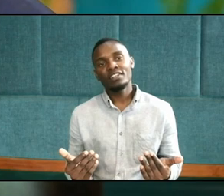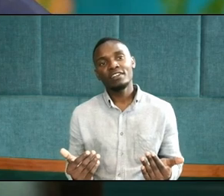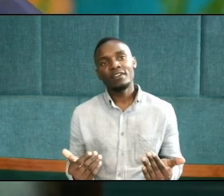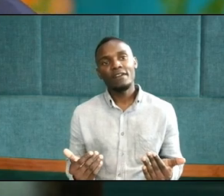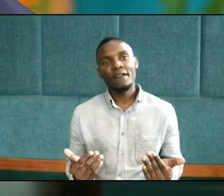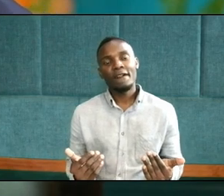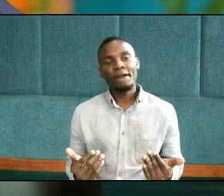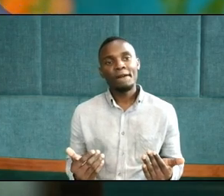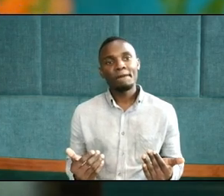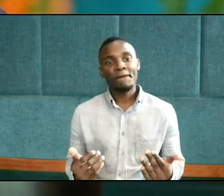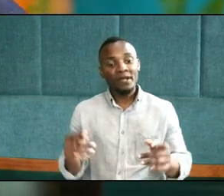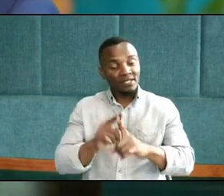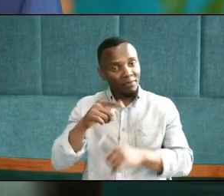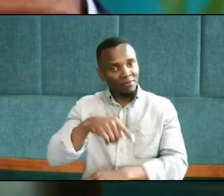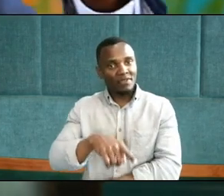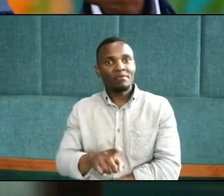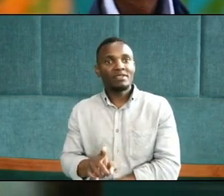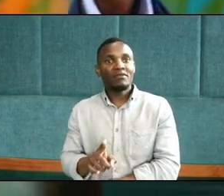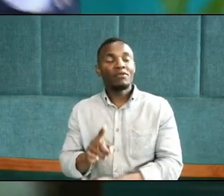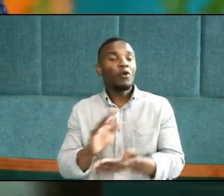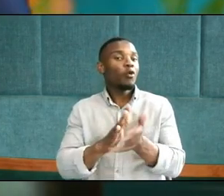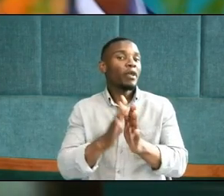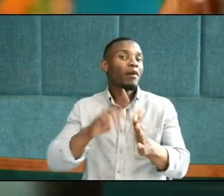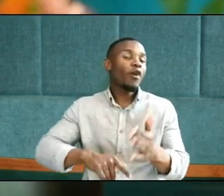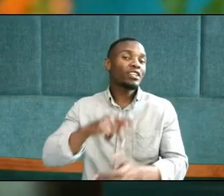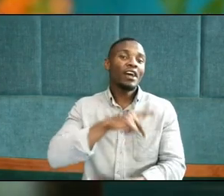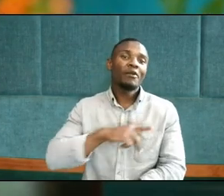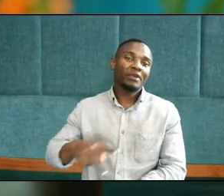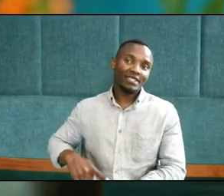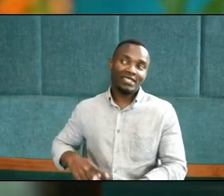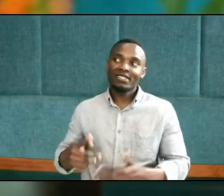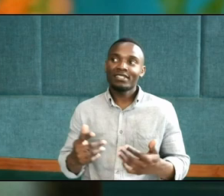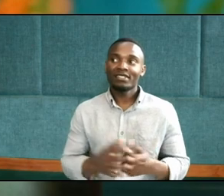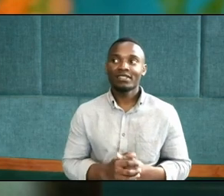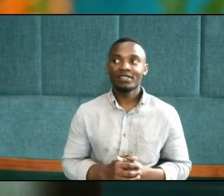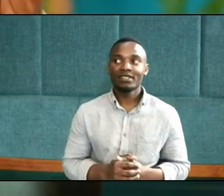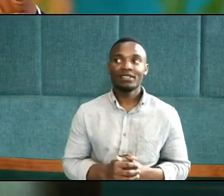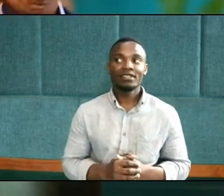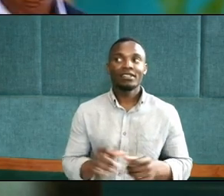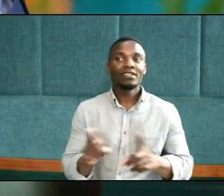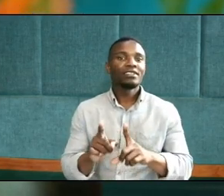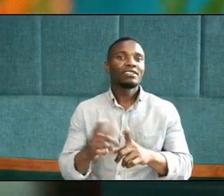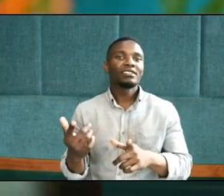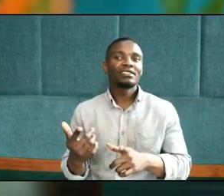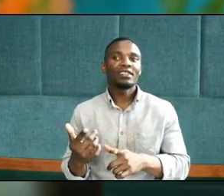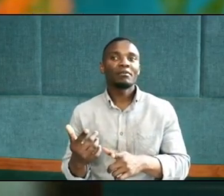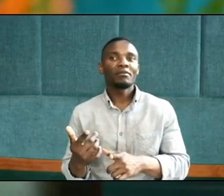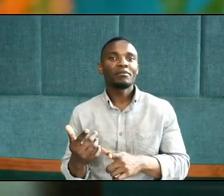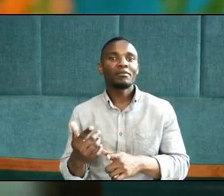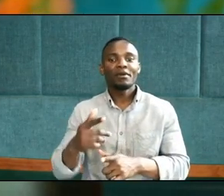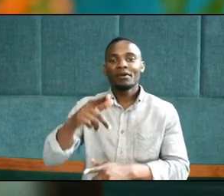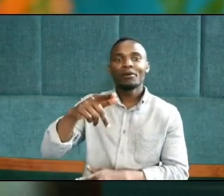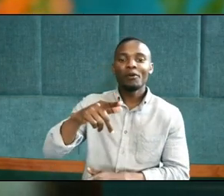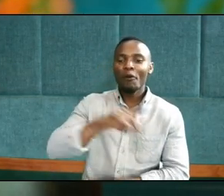Their children would be princes. I had a problem with the English there, because princes and princesses, you